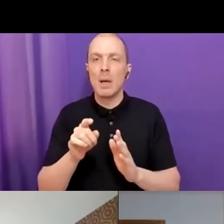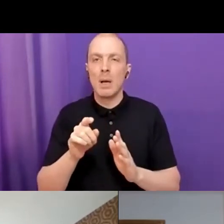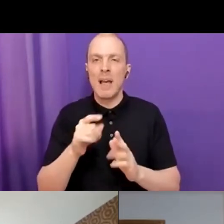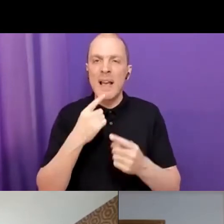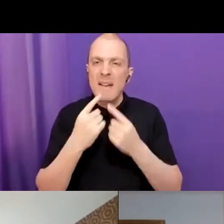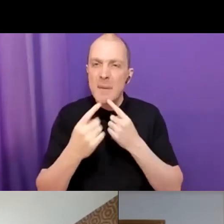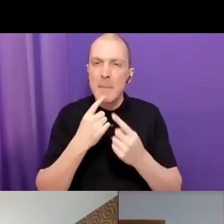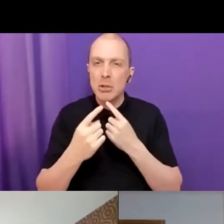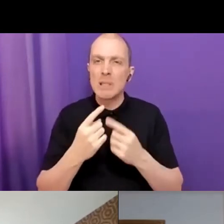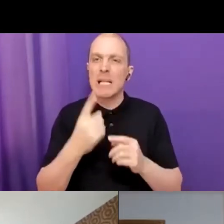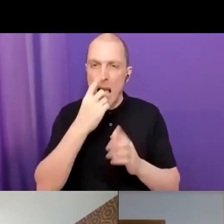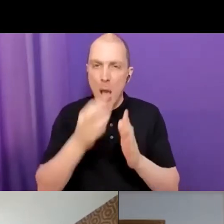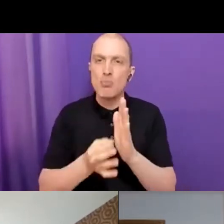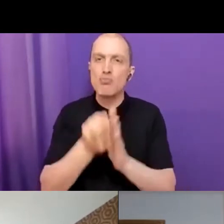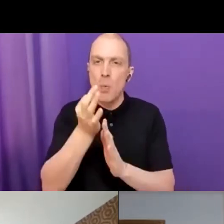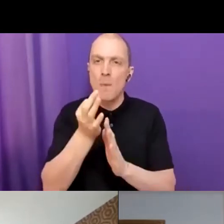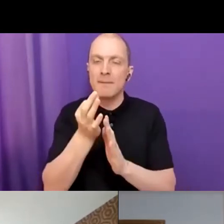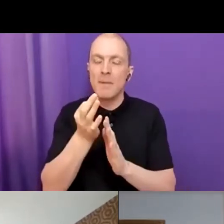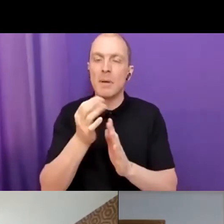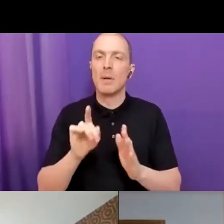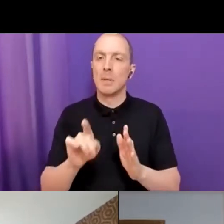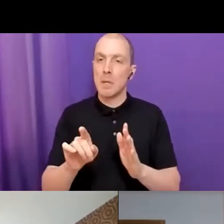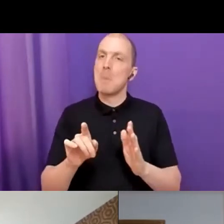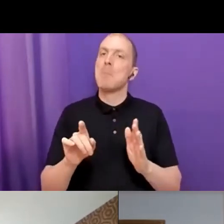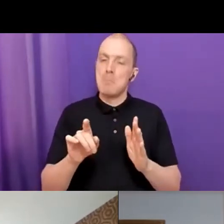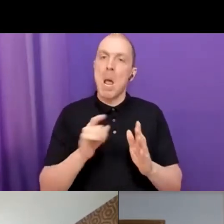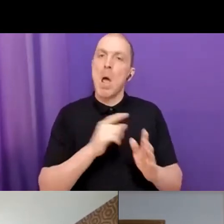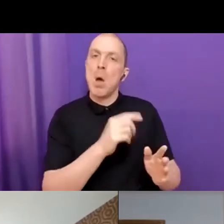was really useful feedback and helps us to build for our